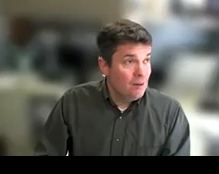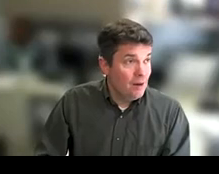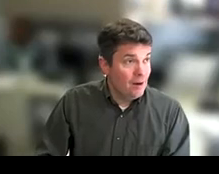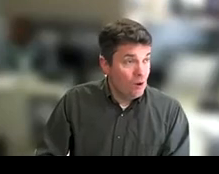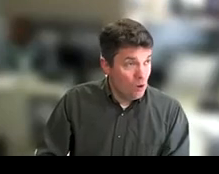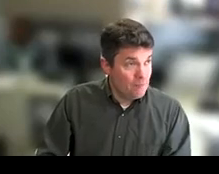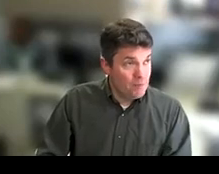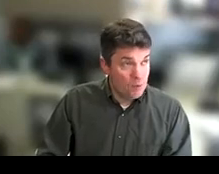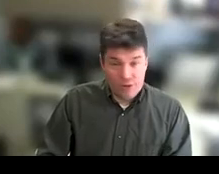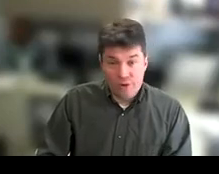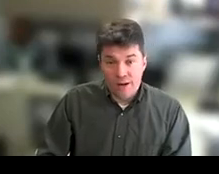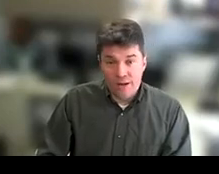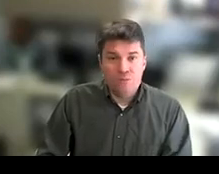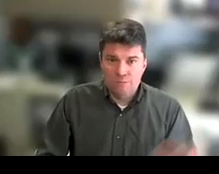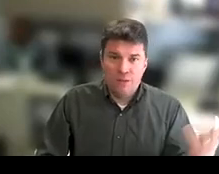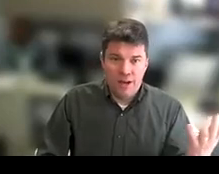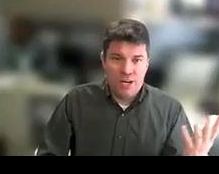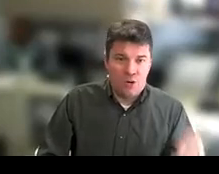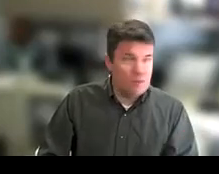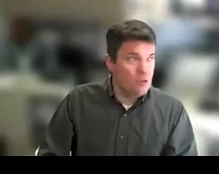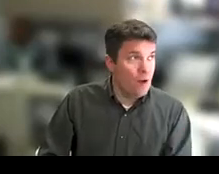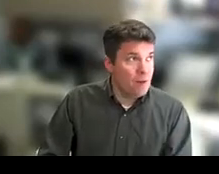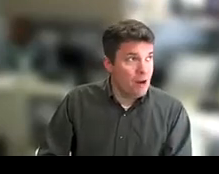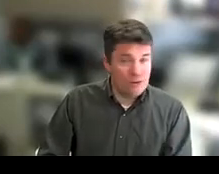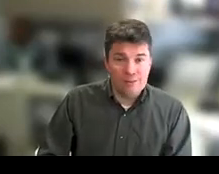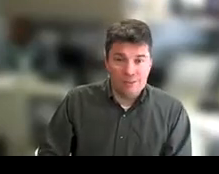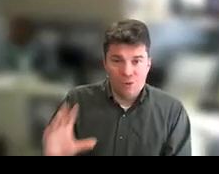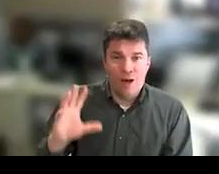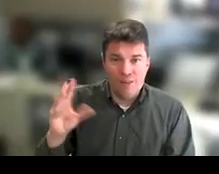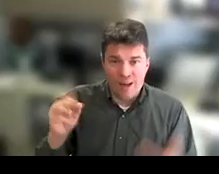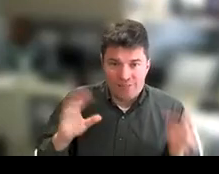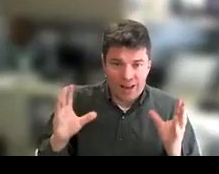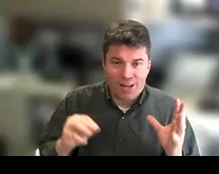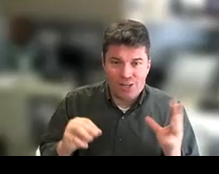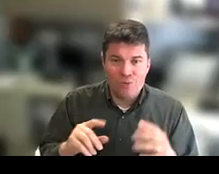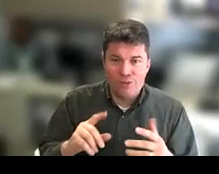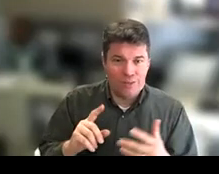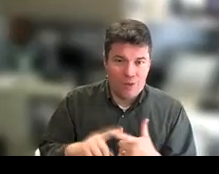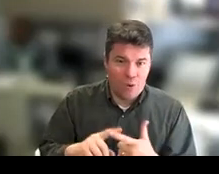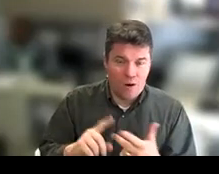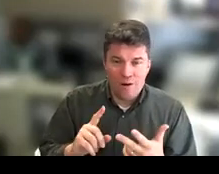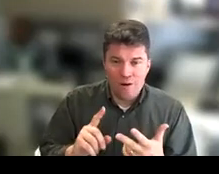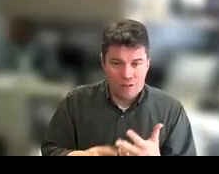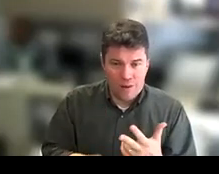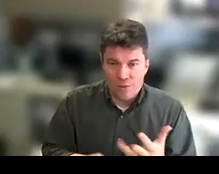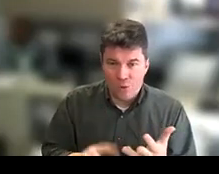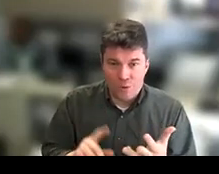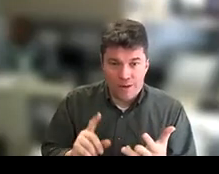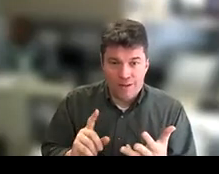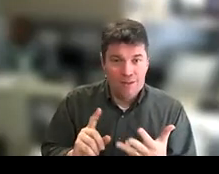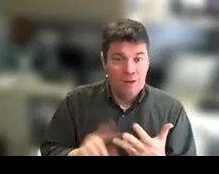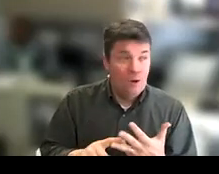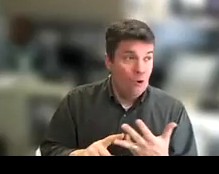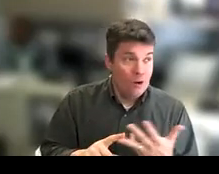public. And I know a lot of people with hearing loss, they use home automation to have lights flash when there's a phone call, somebody